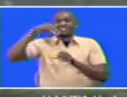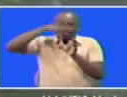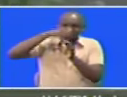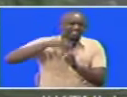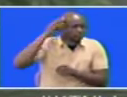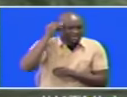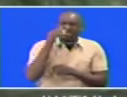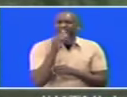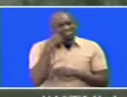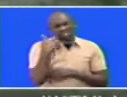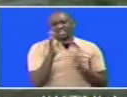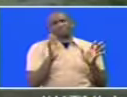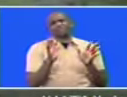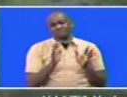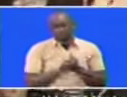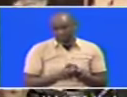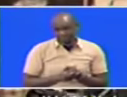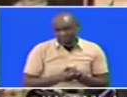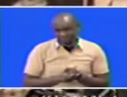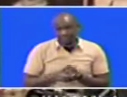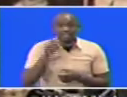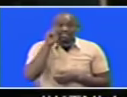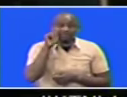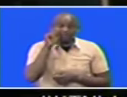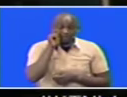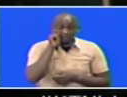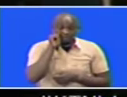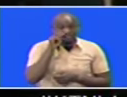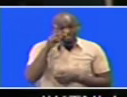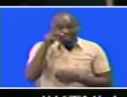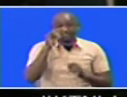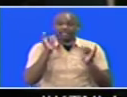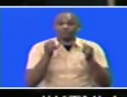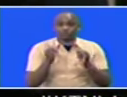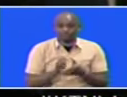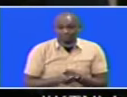rather than inside Somalia. Timothy Otieno, KTN News.